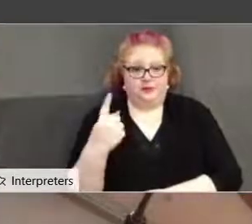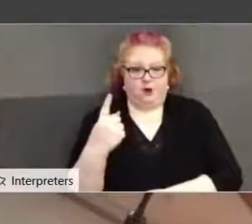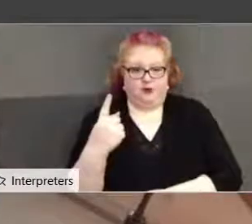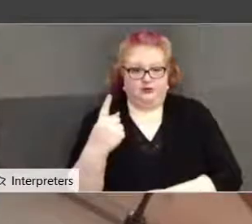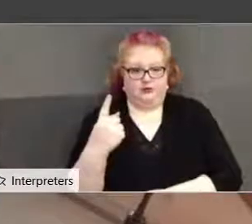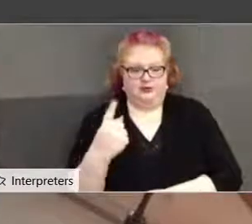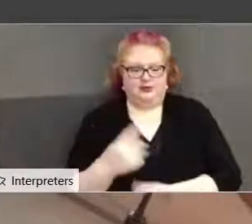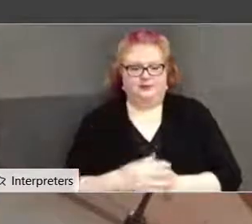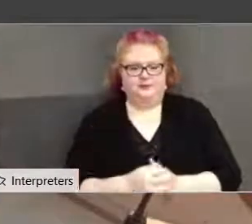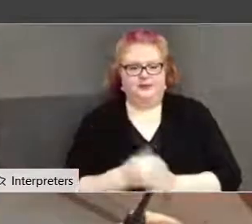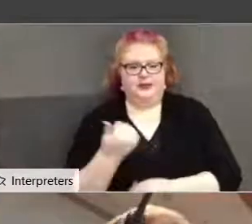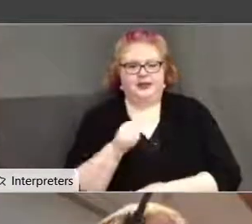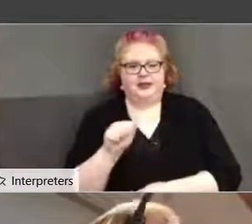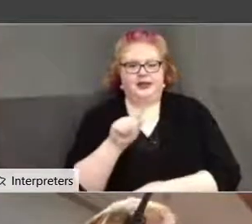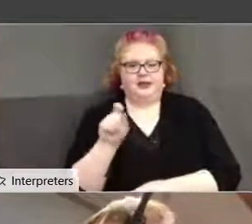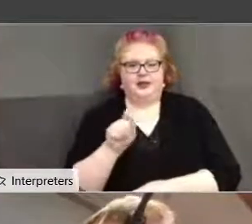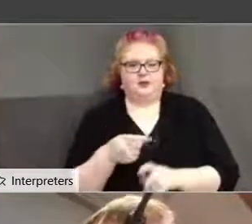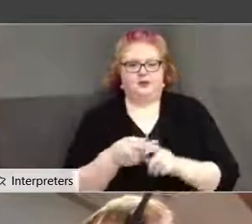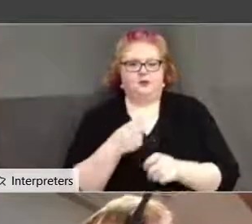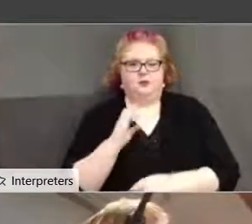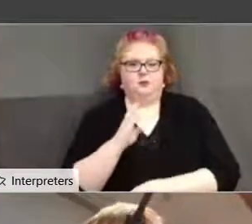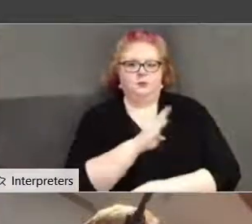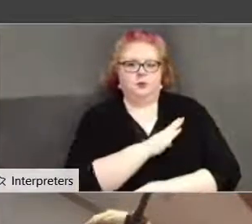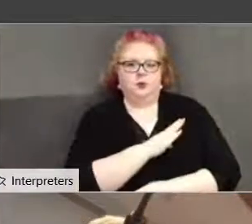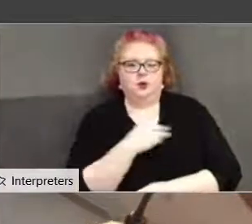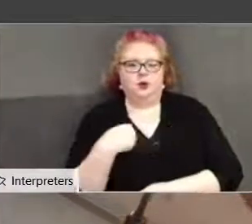Any questions from board members or